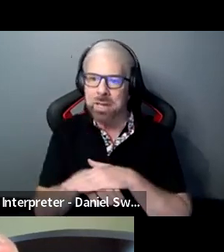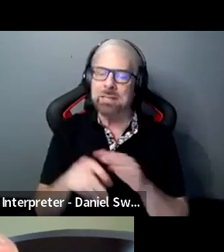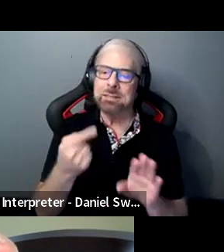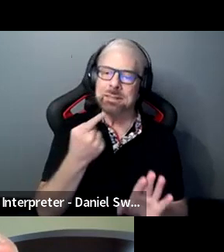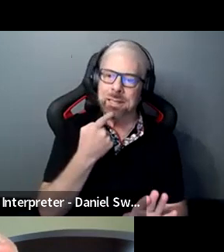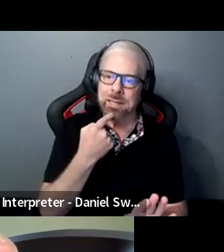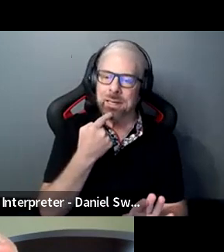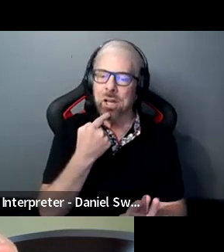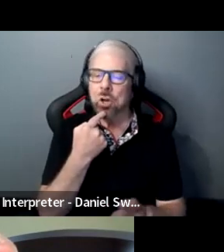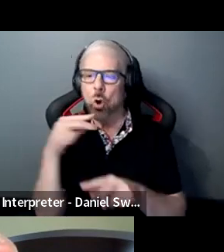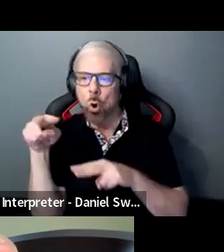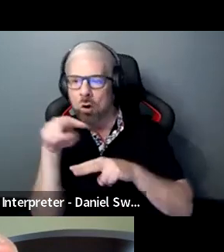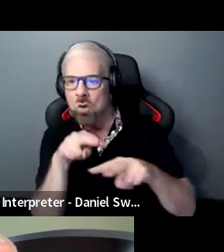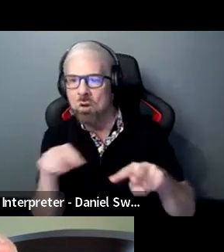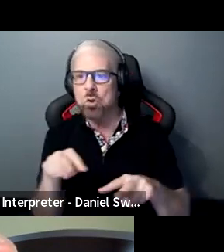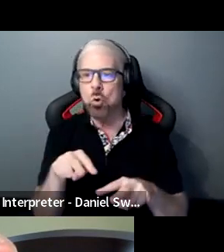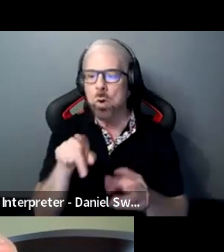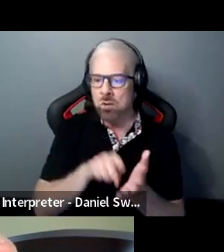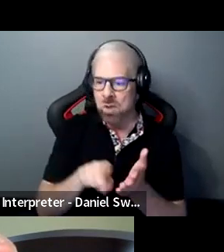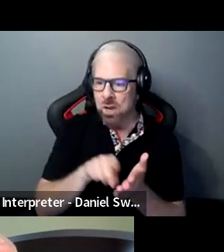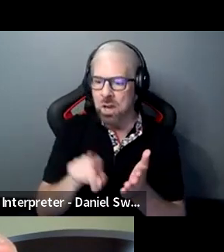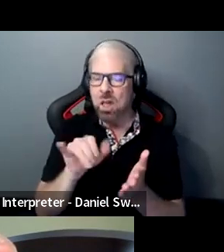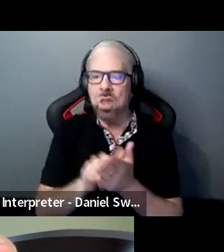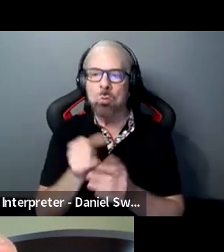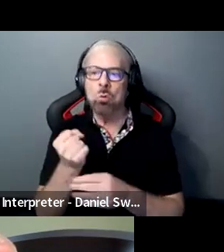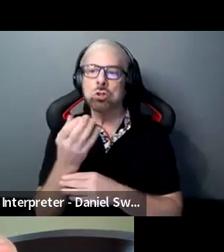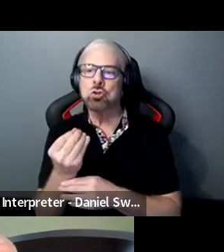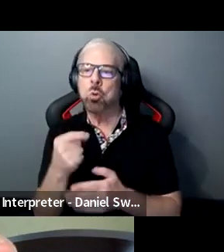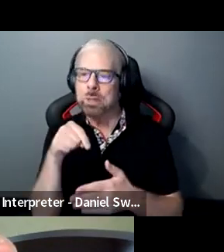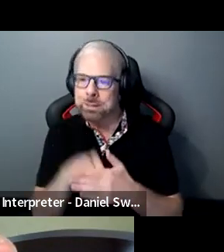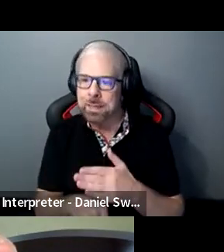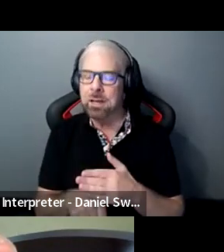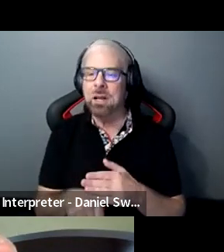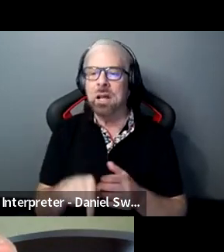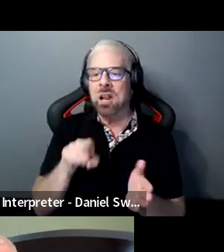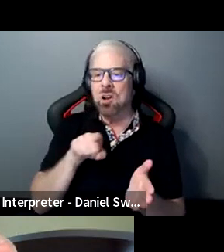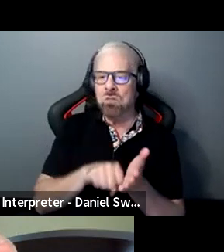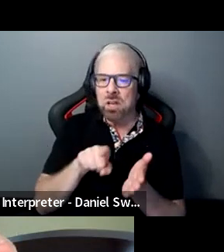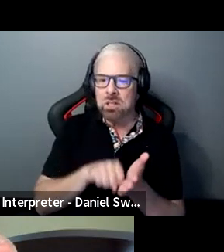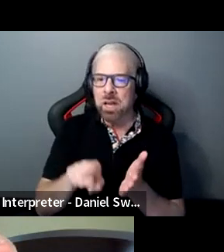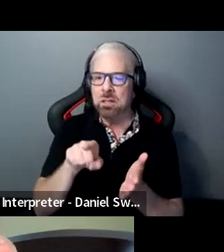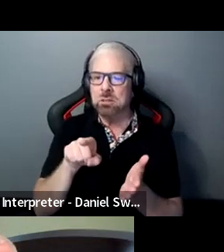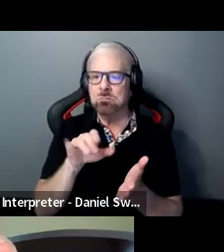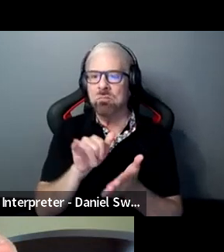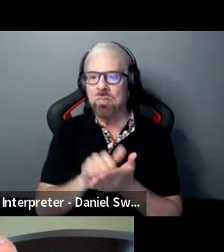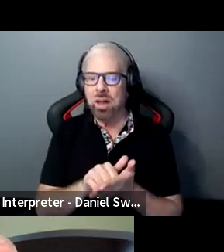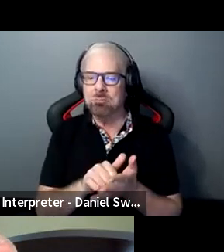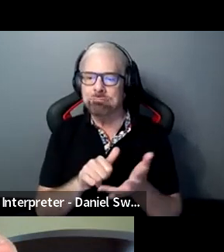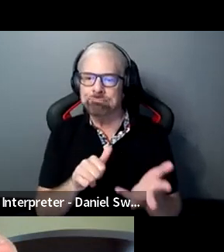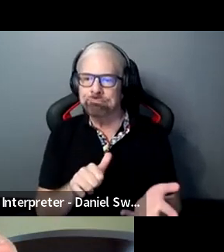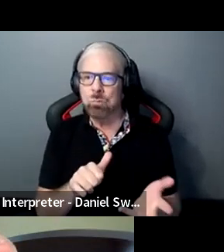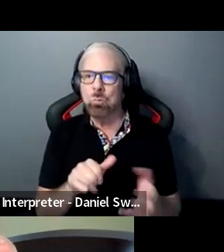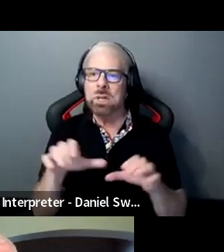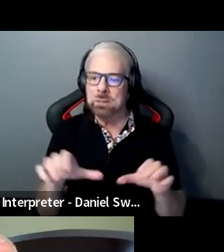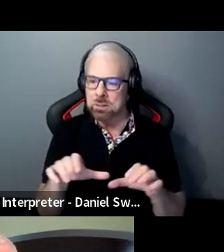to overview an investigation that was so intense, an investigation that was being